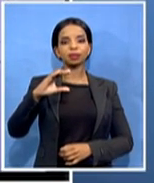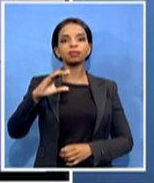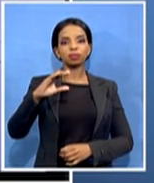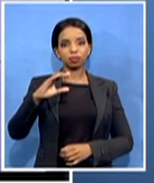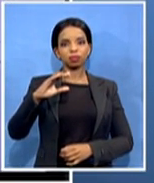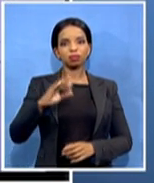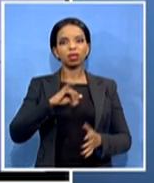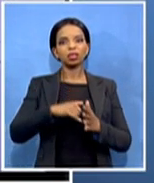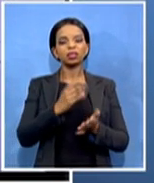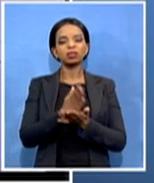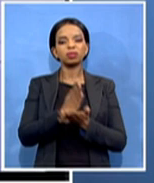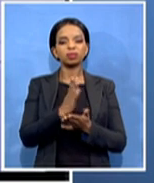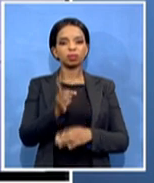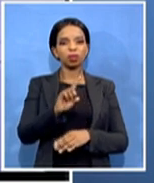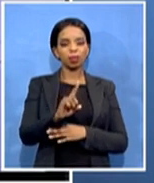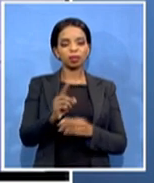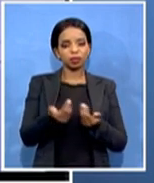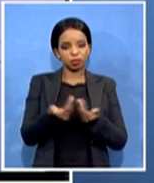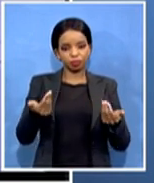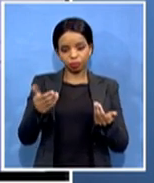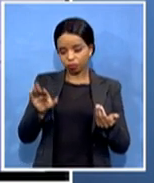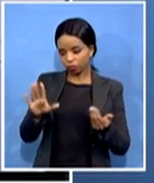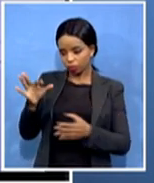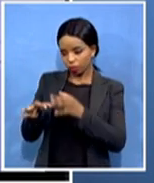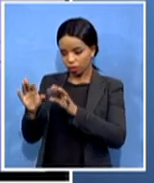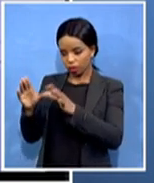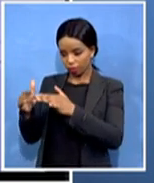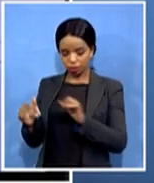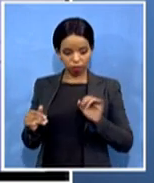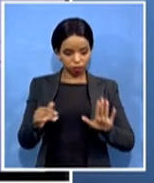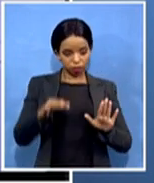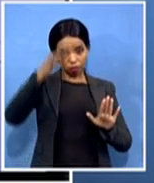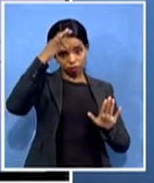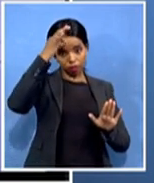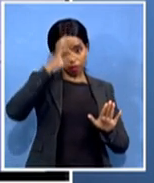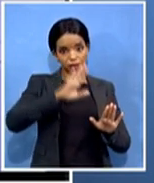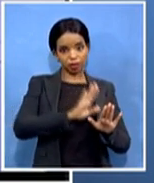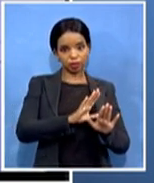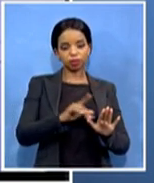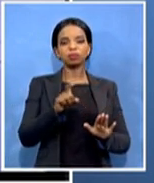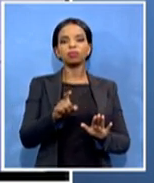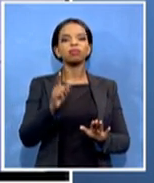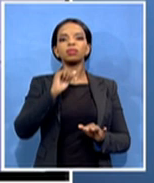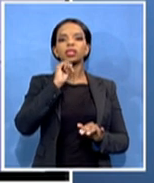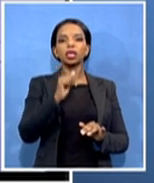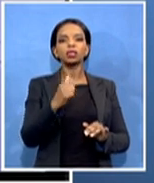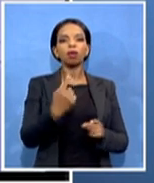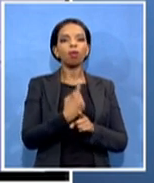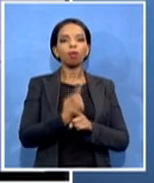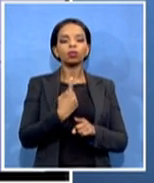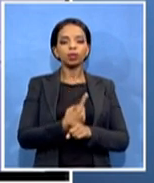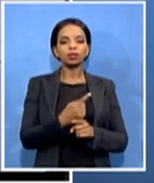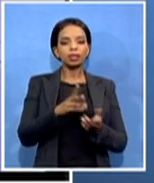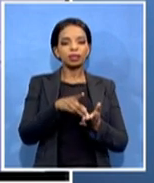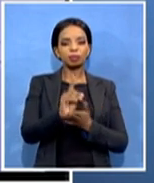is always not there, is still intact. So that is why the African National Congress